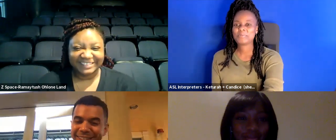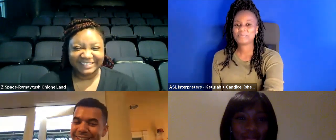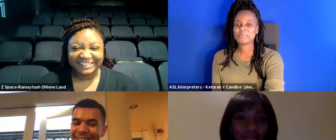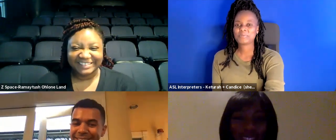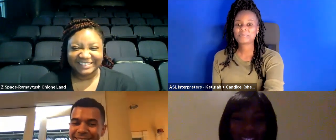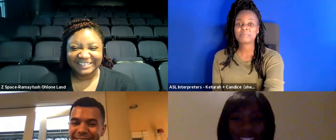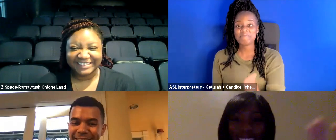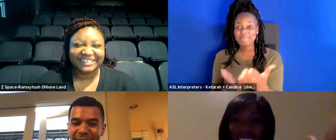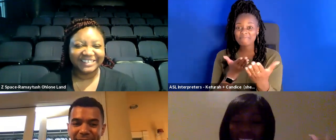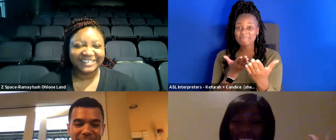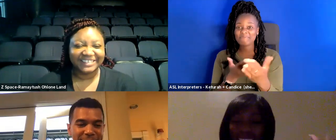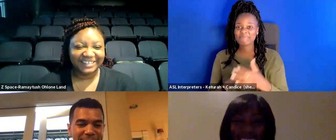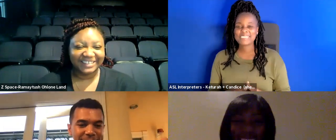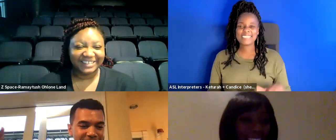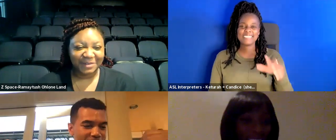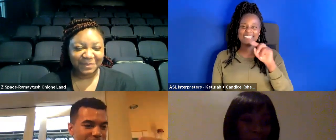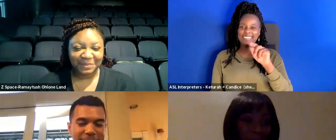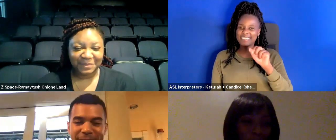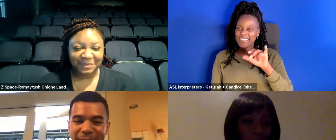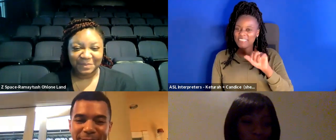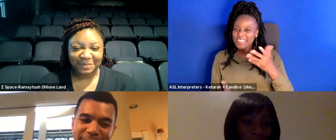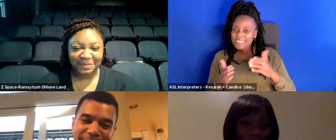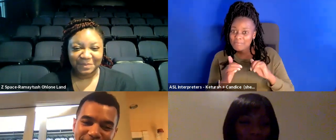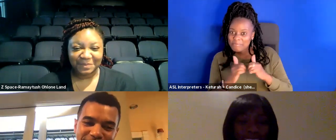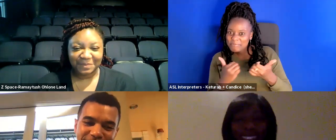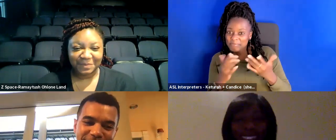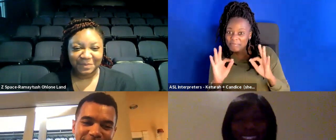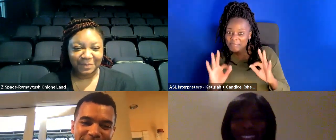Yes. Tavia, how are you? Tell us a little bit about yourself.